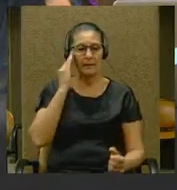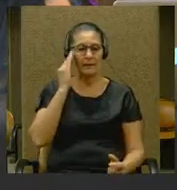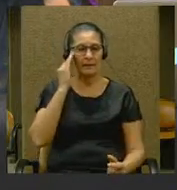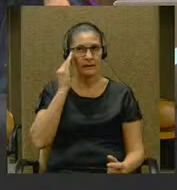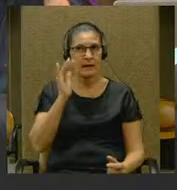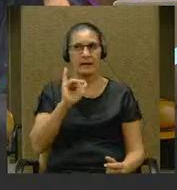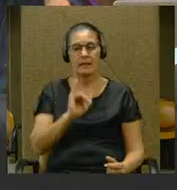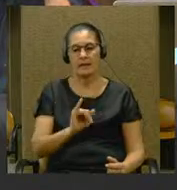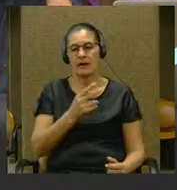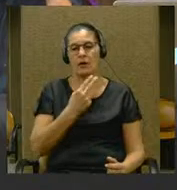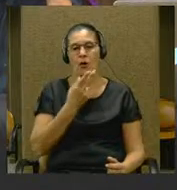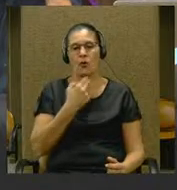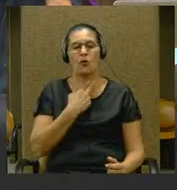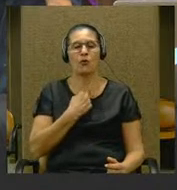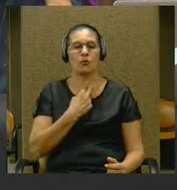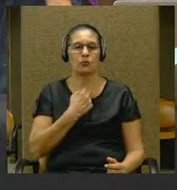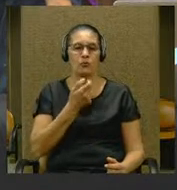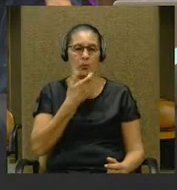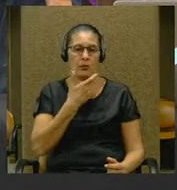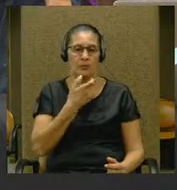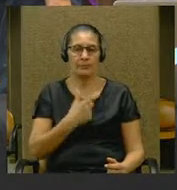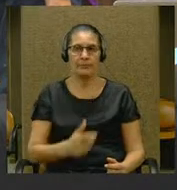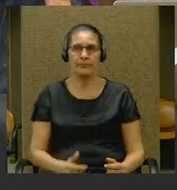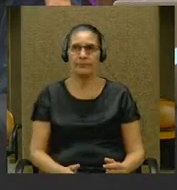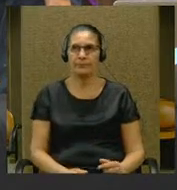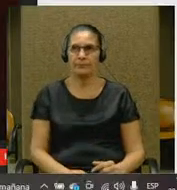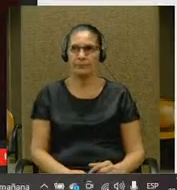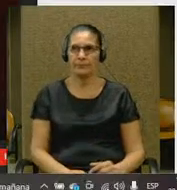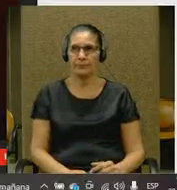between mental health and the consumption of fentanyl?